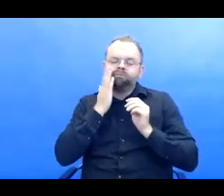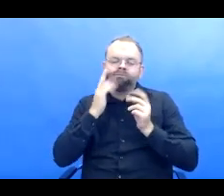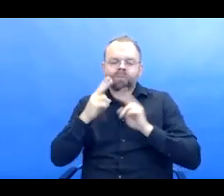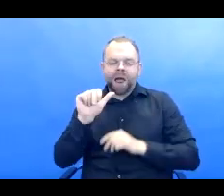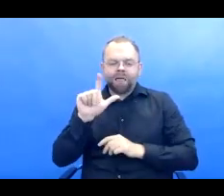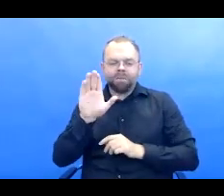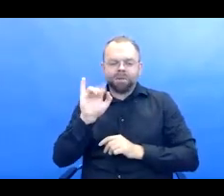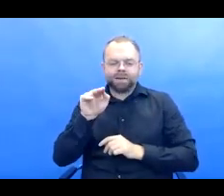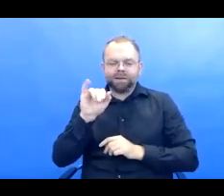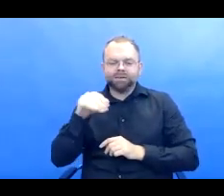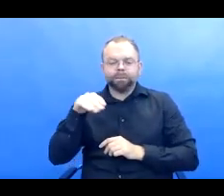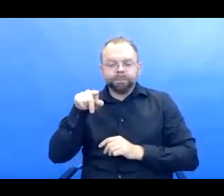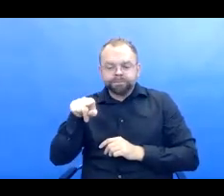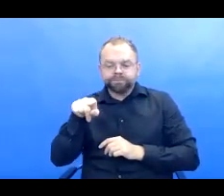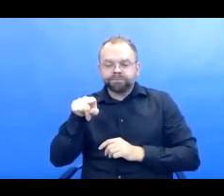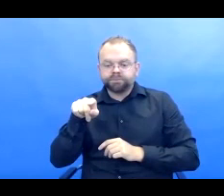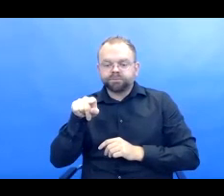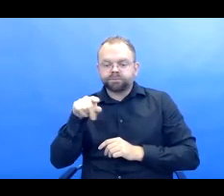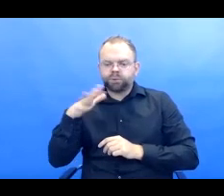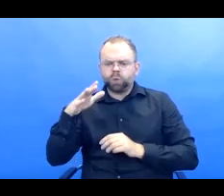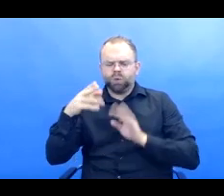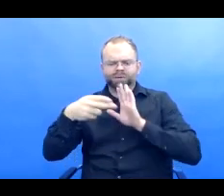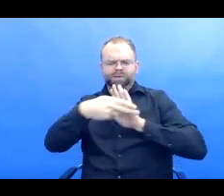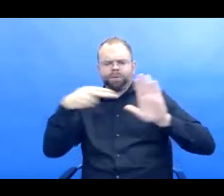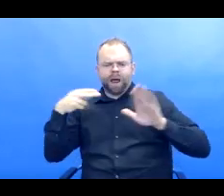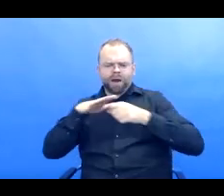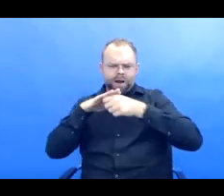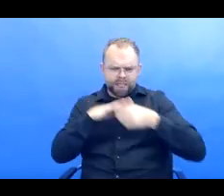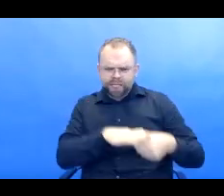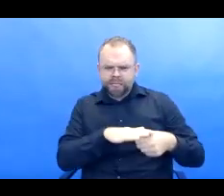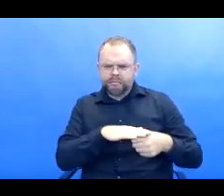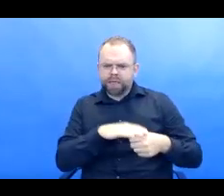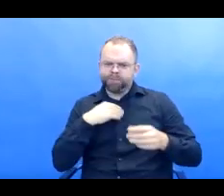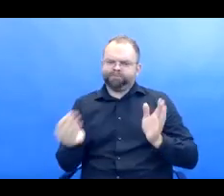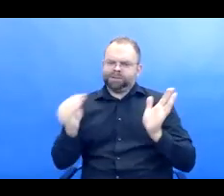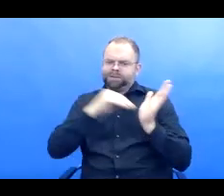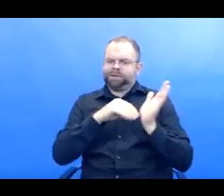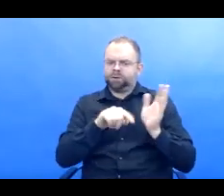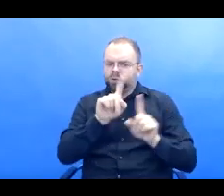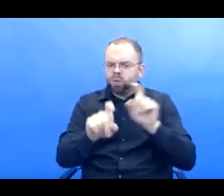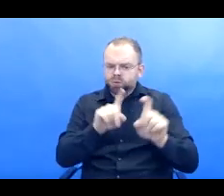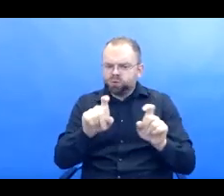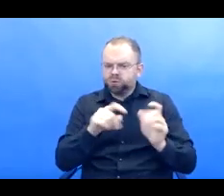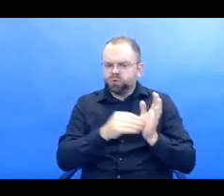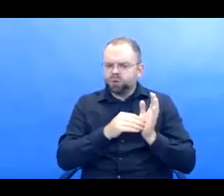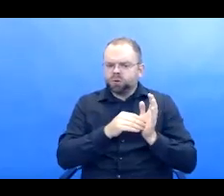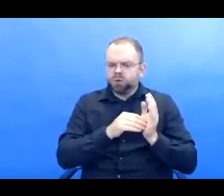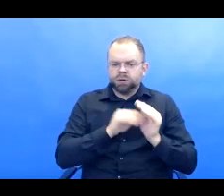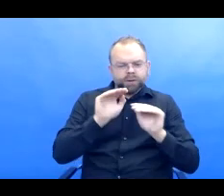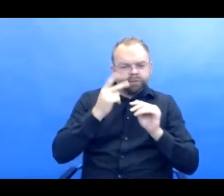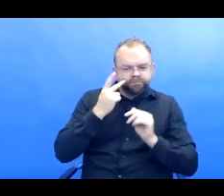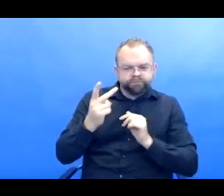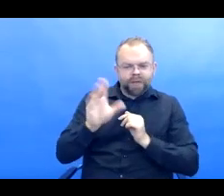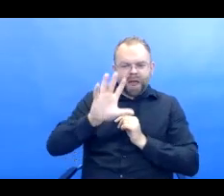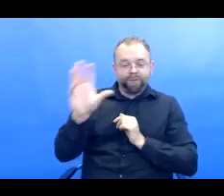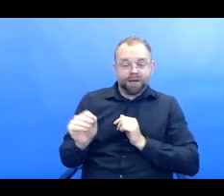they're 0.2% of the population, which is about 9,000 individuals. Disabilities under